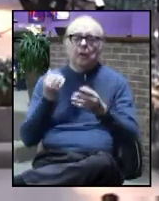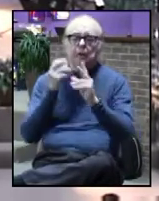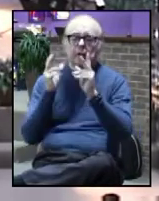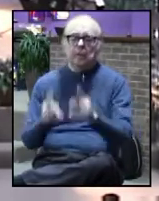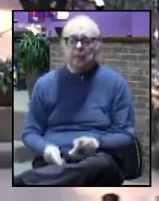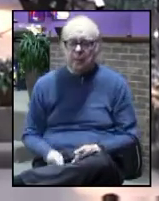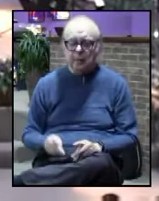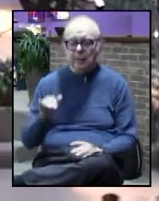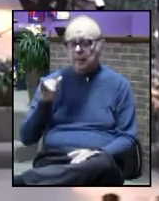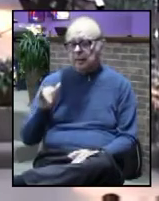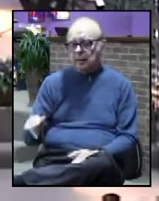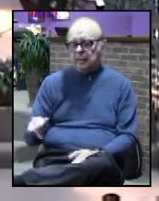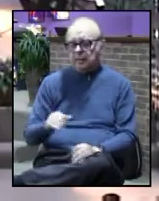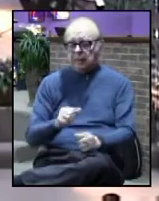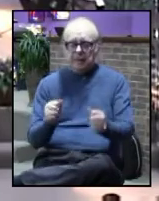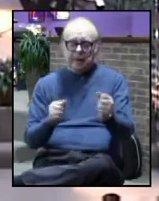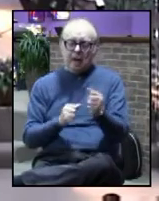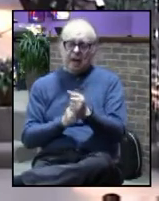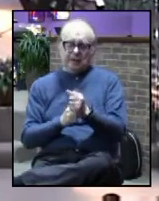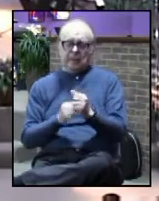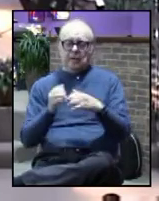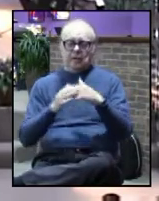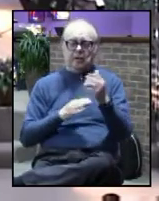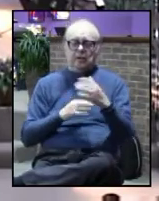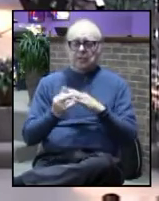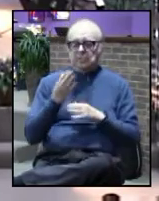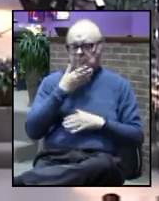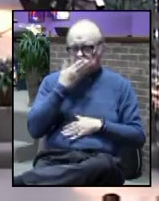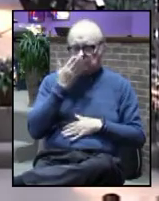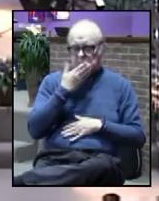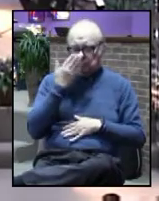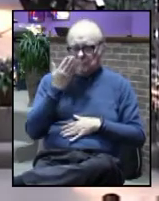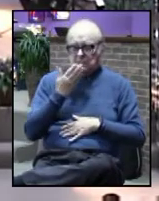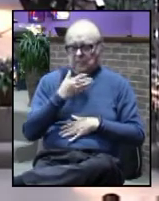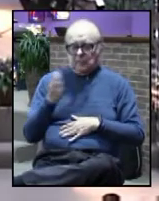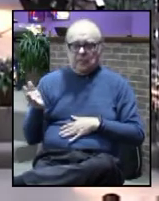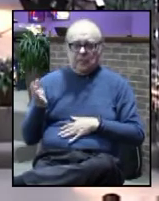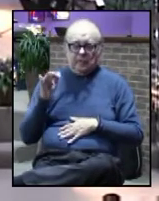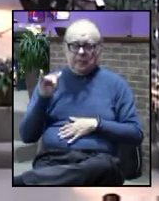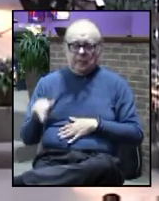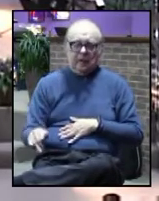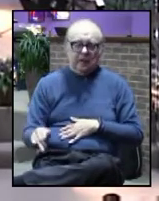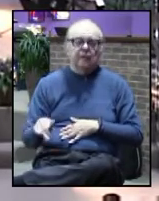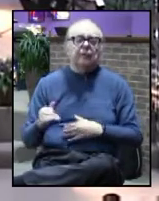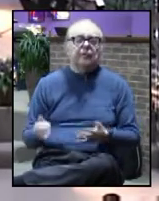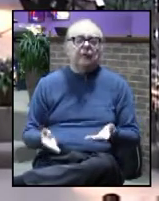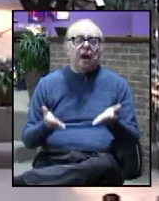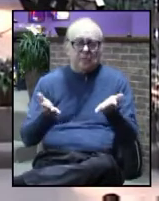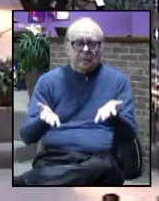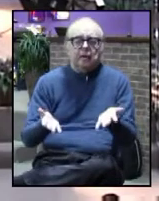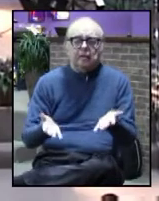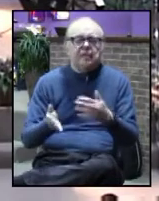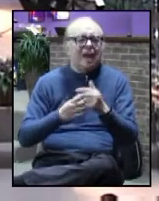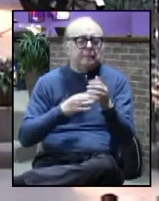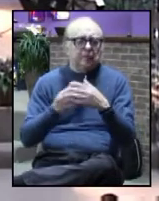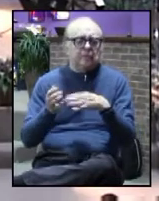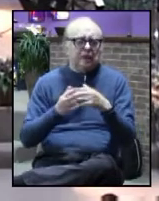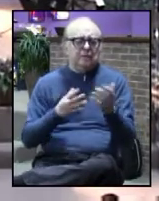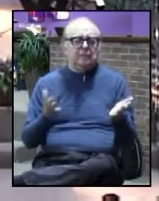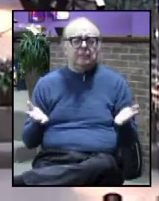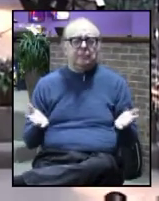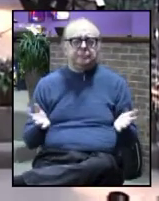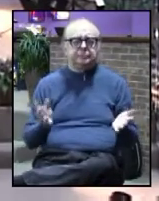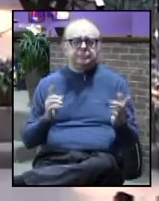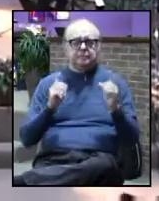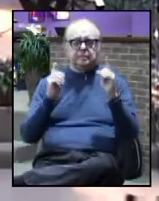actually were staying kind of right behind it, and you could smell the smoke or the remains of the fire. And so